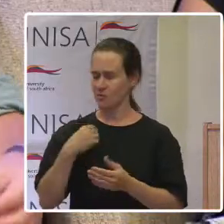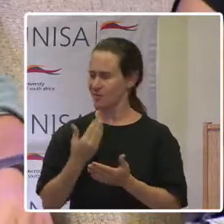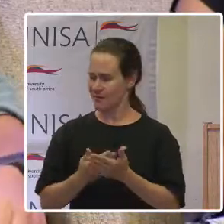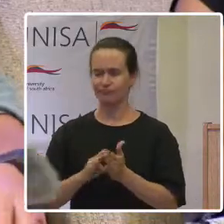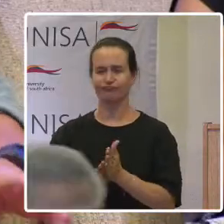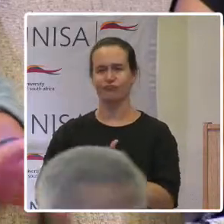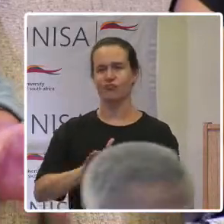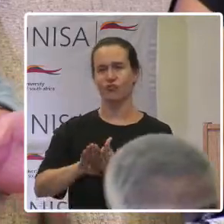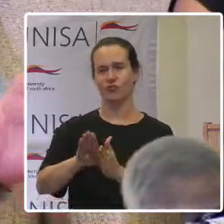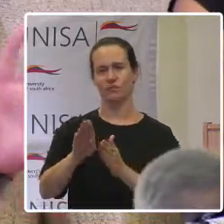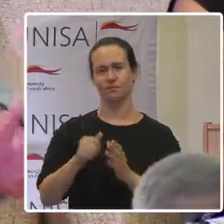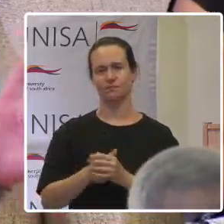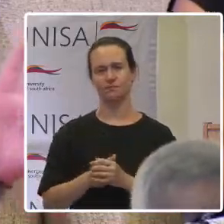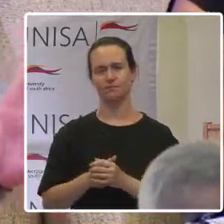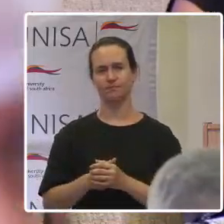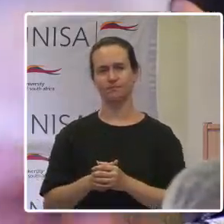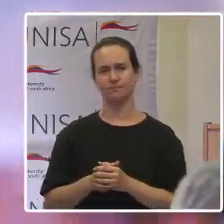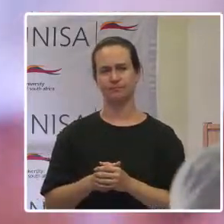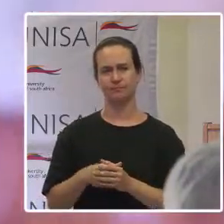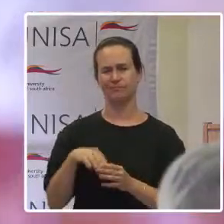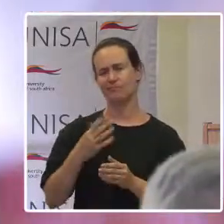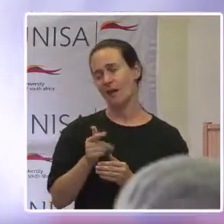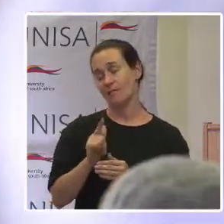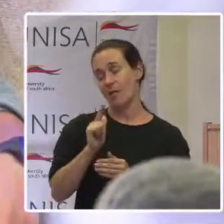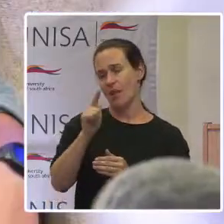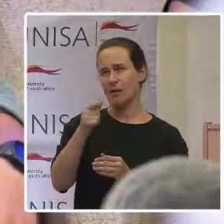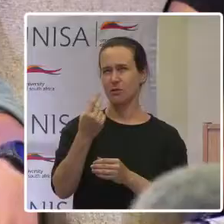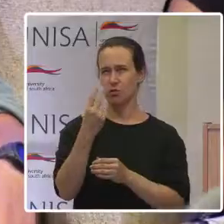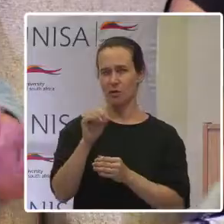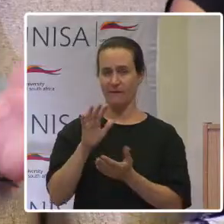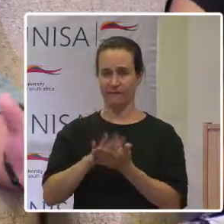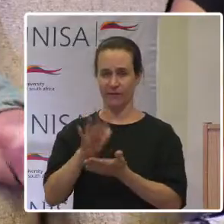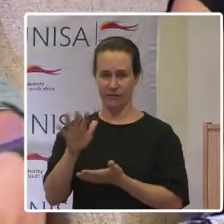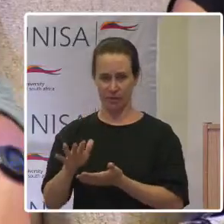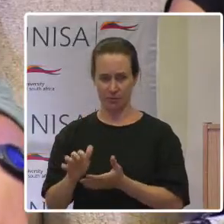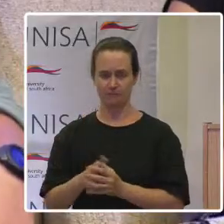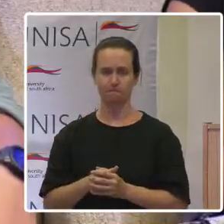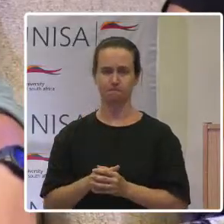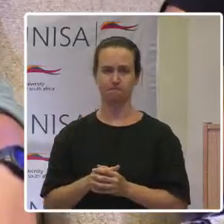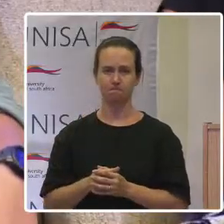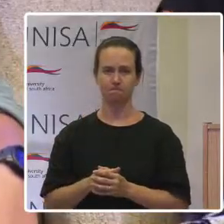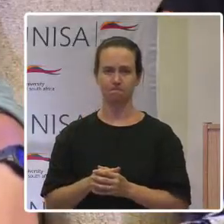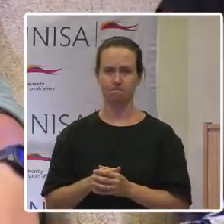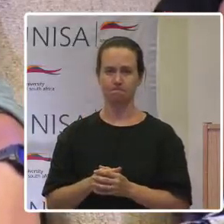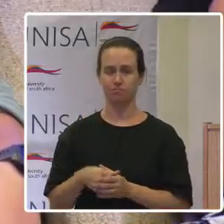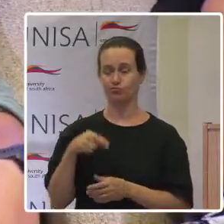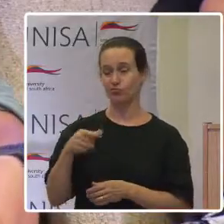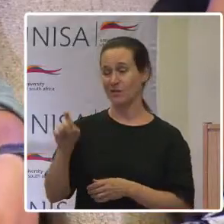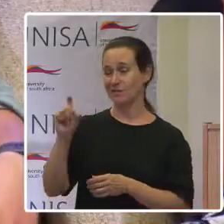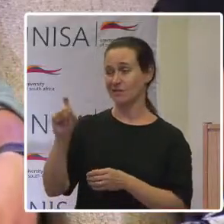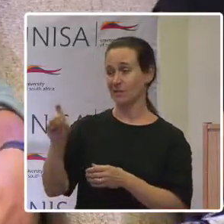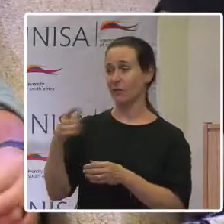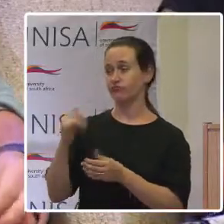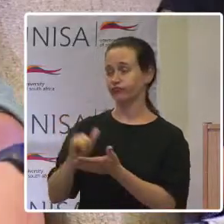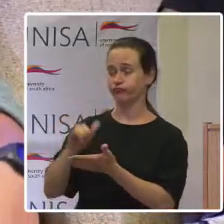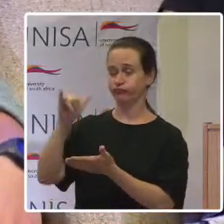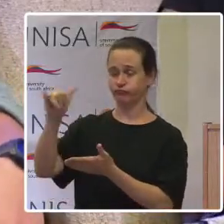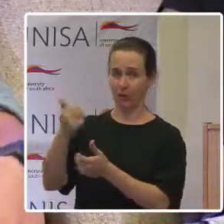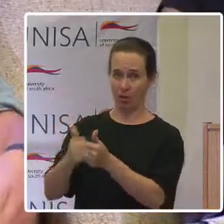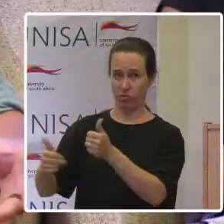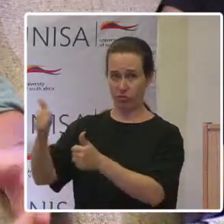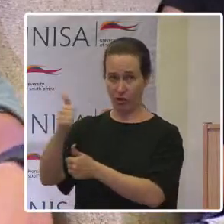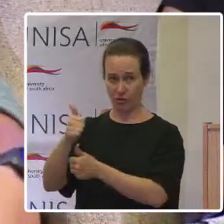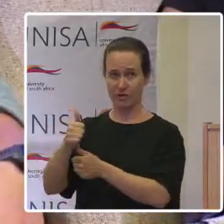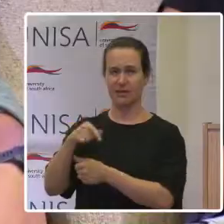improve. Later on down the line, 2015, the Civil Aviation Authority, as well